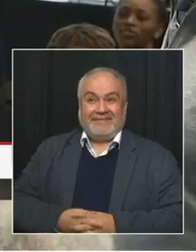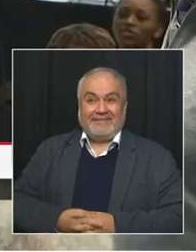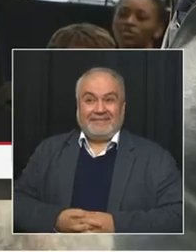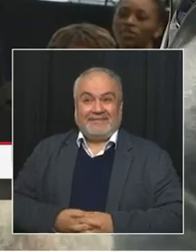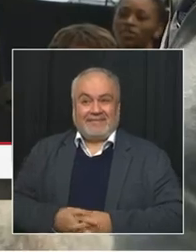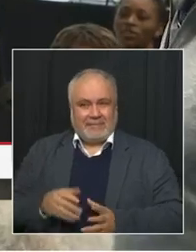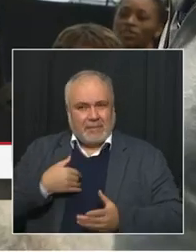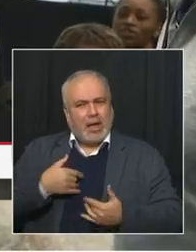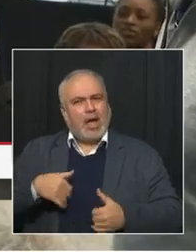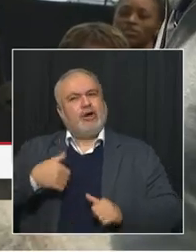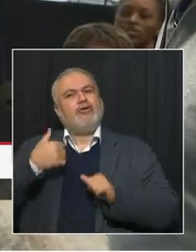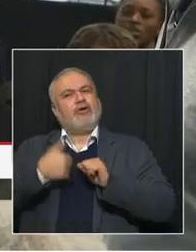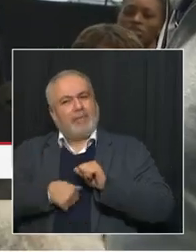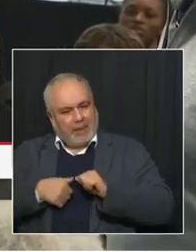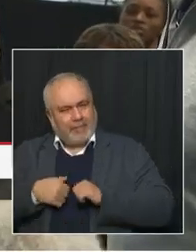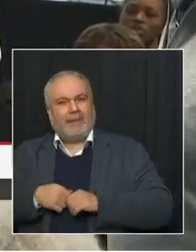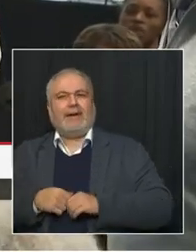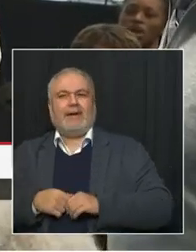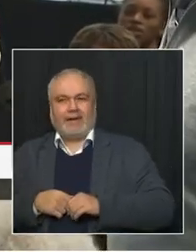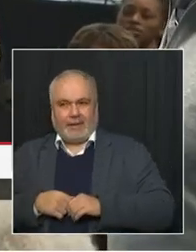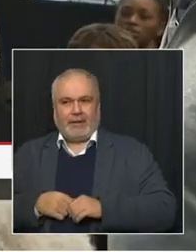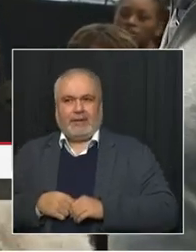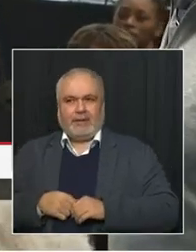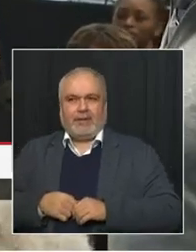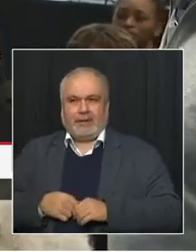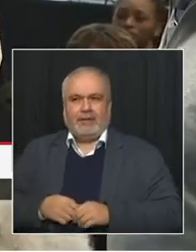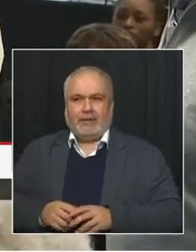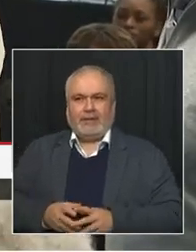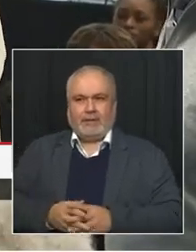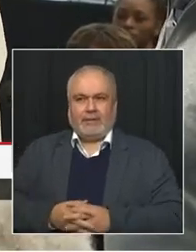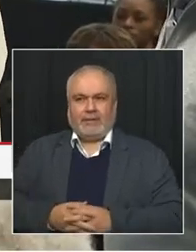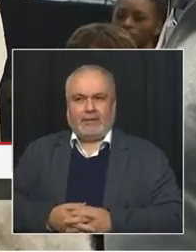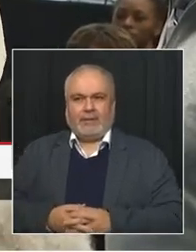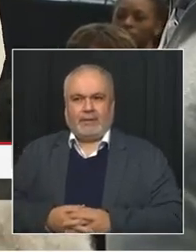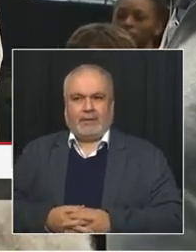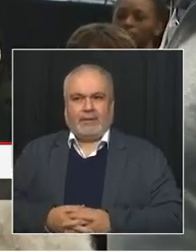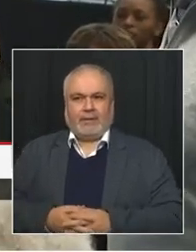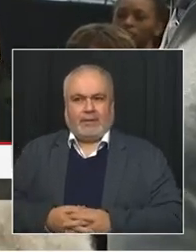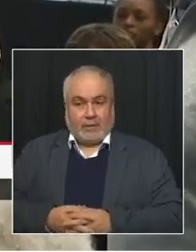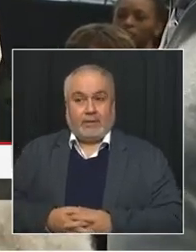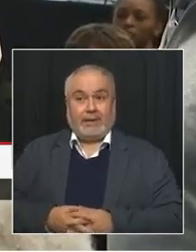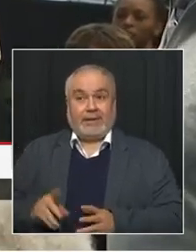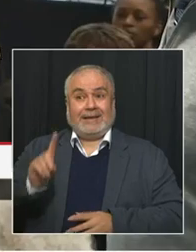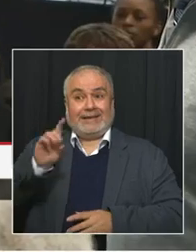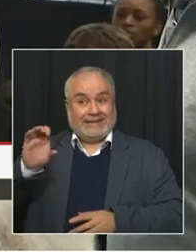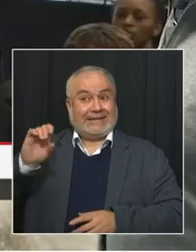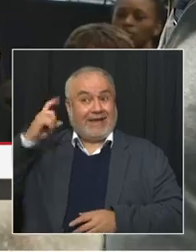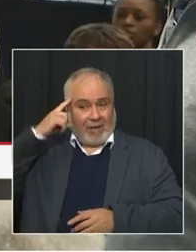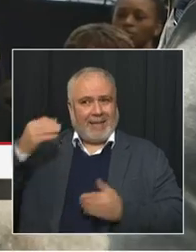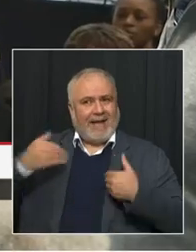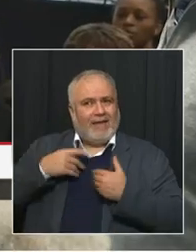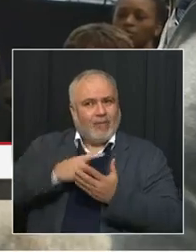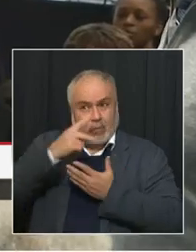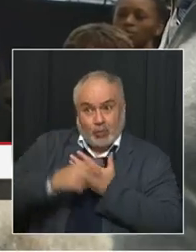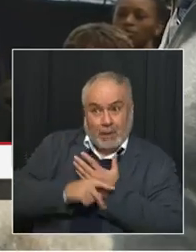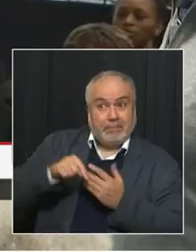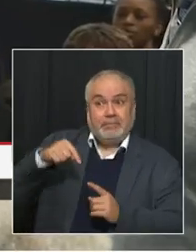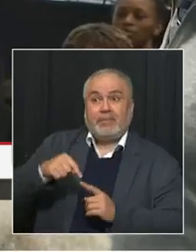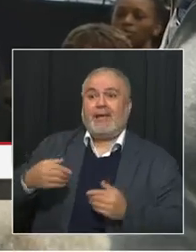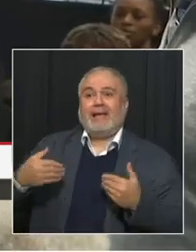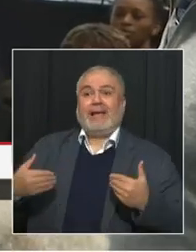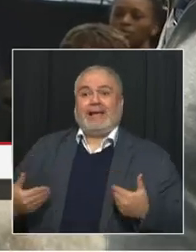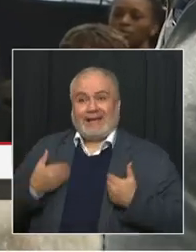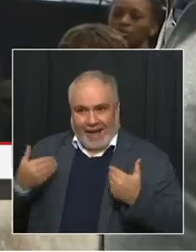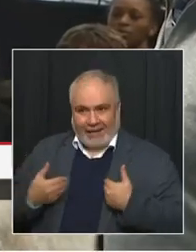program in the D.C. government where youngsters are trained to go into